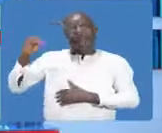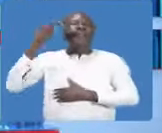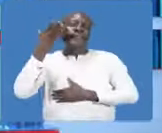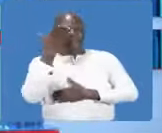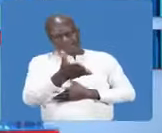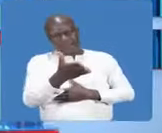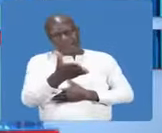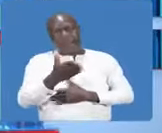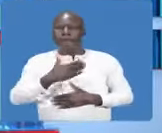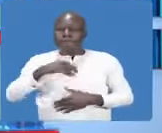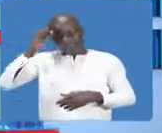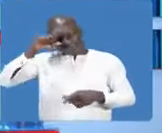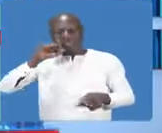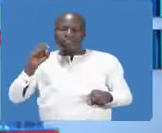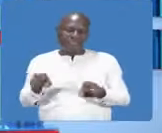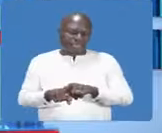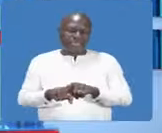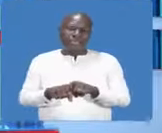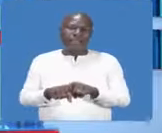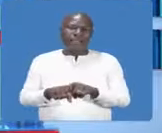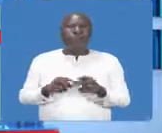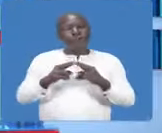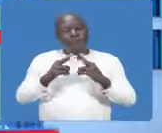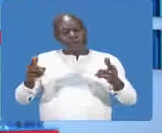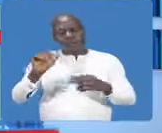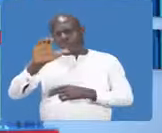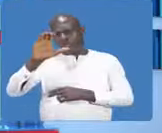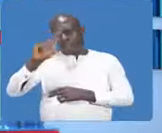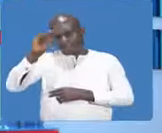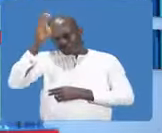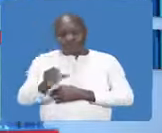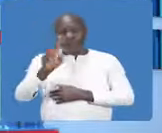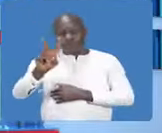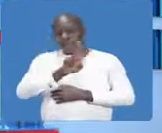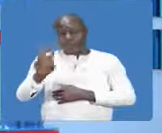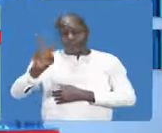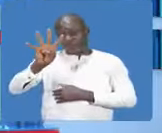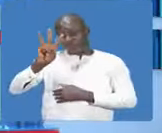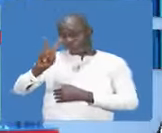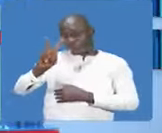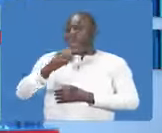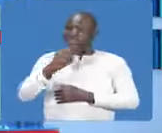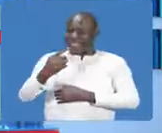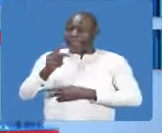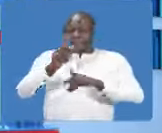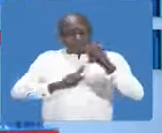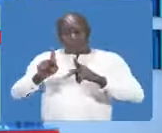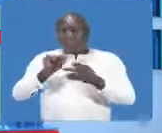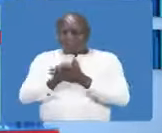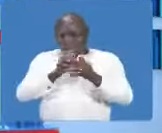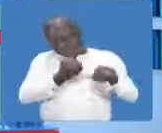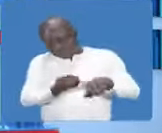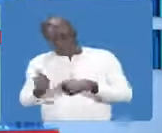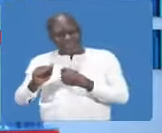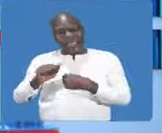honom ehia. Me da popa a wuti amen. Enti Acts chapter 2, verse 42 said, Omo ye bo wo mo su